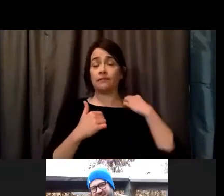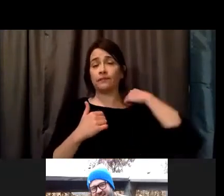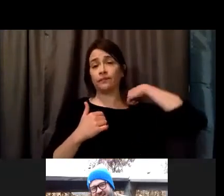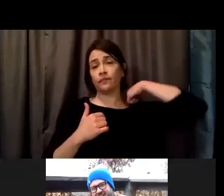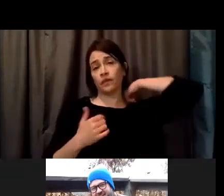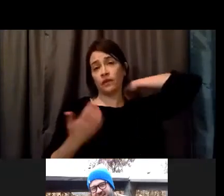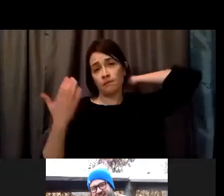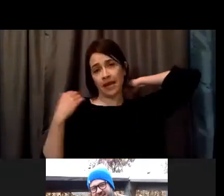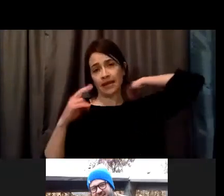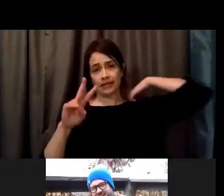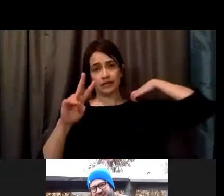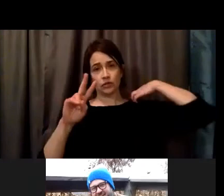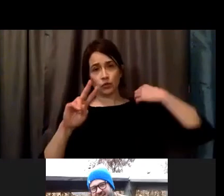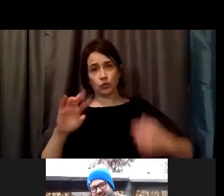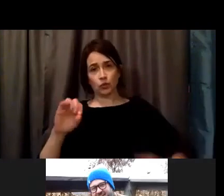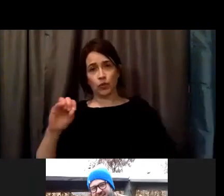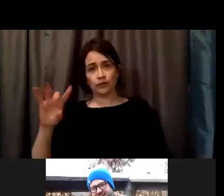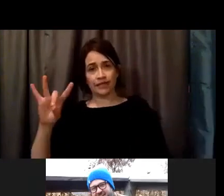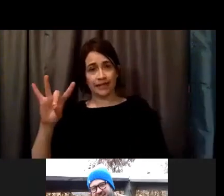2008,